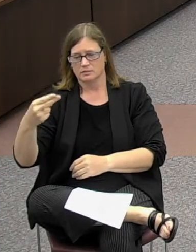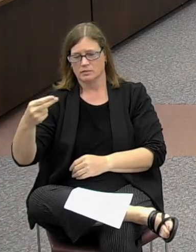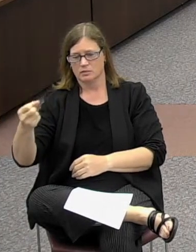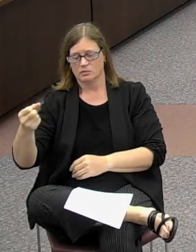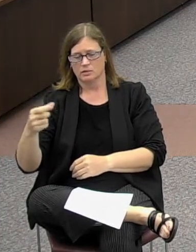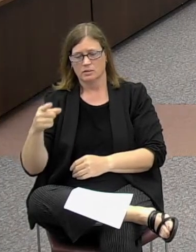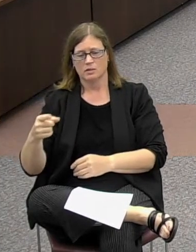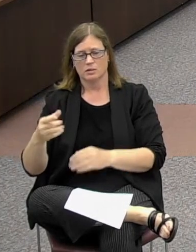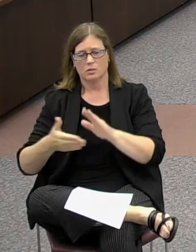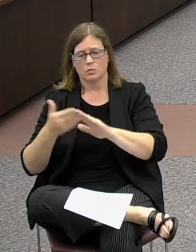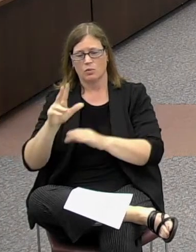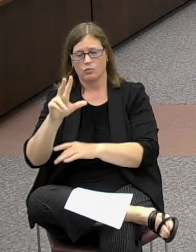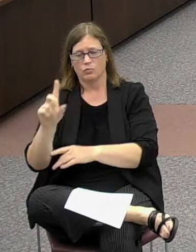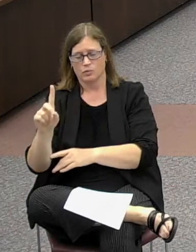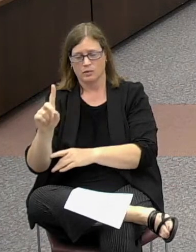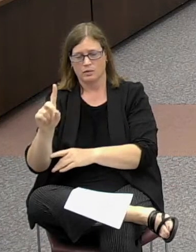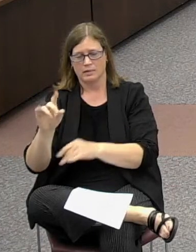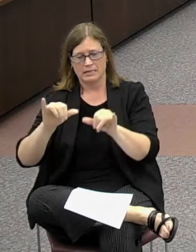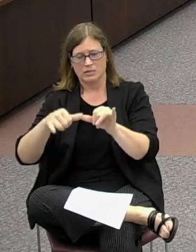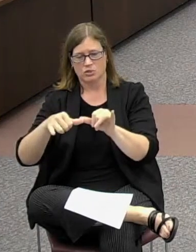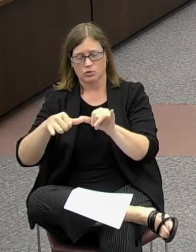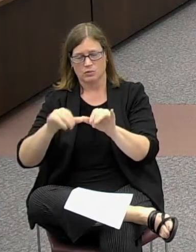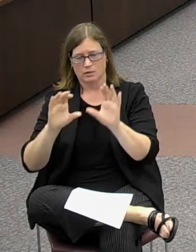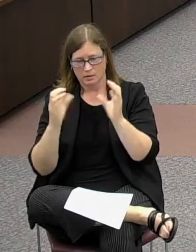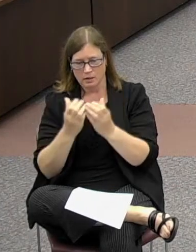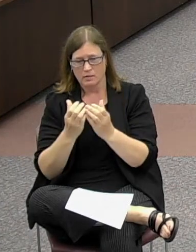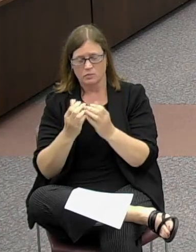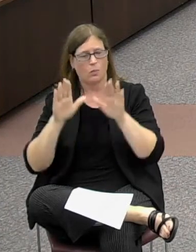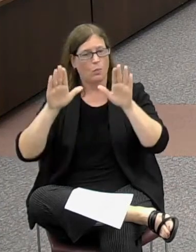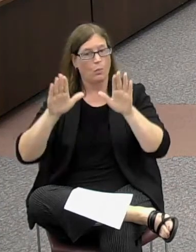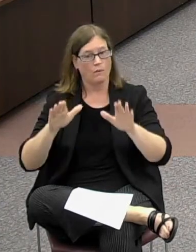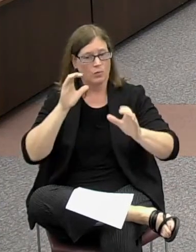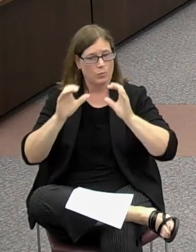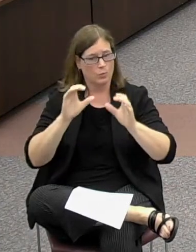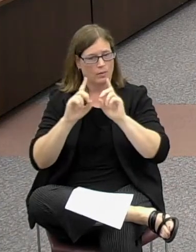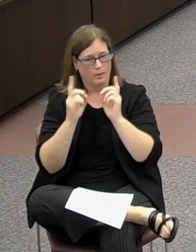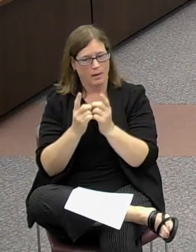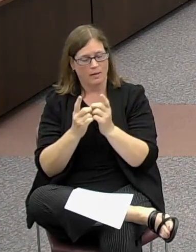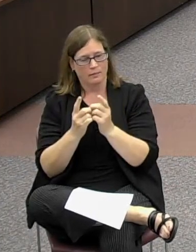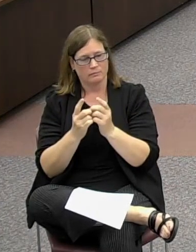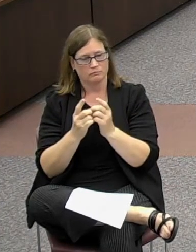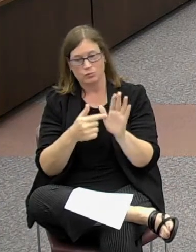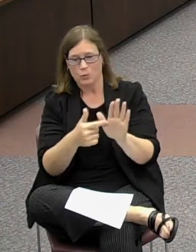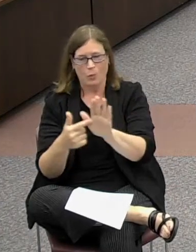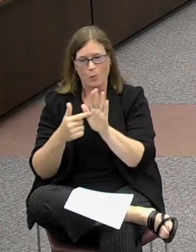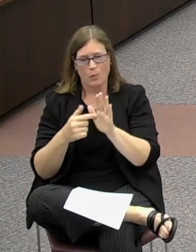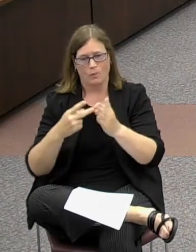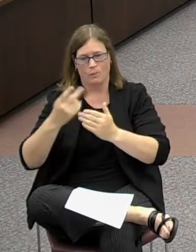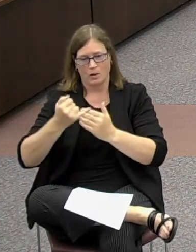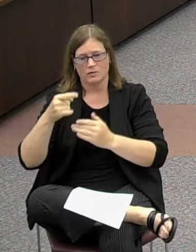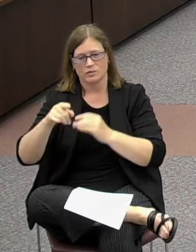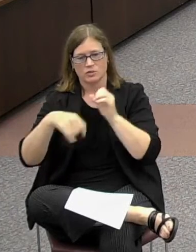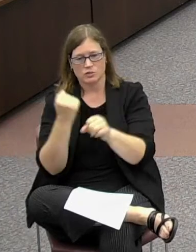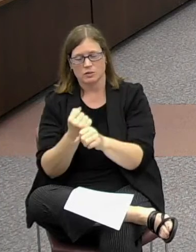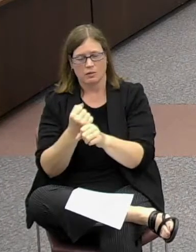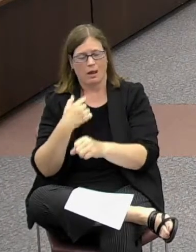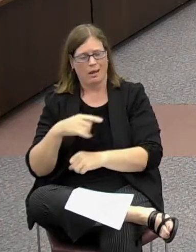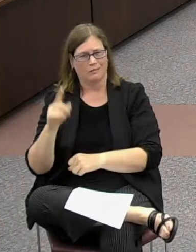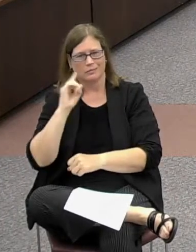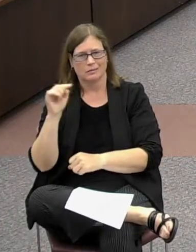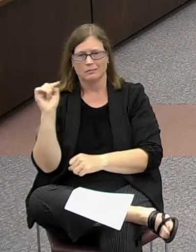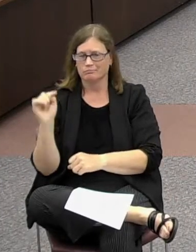engineering class that our wonderful communications department highlighted one of their projects this year. But I just think